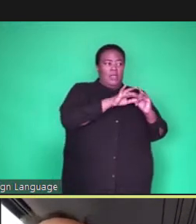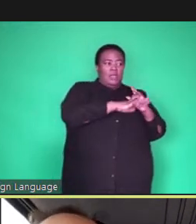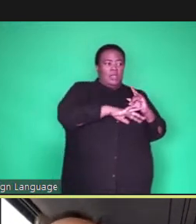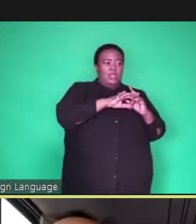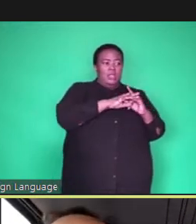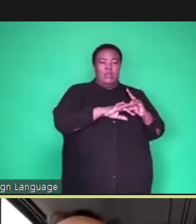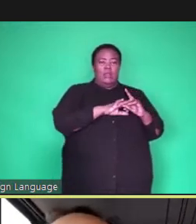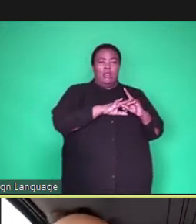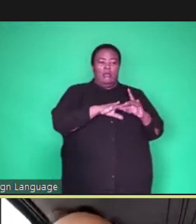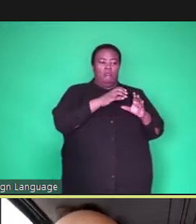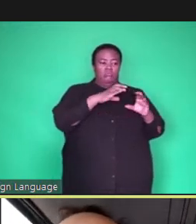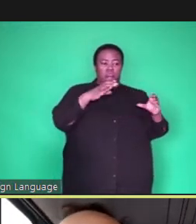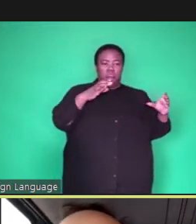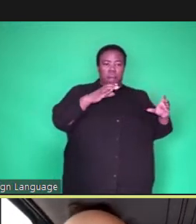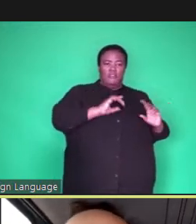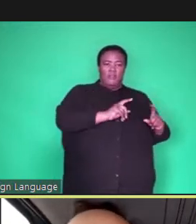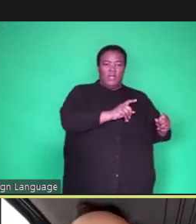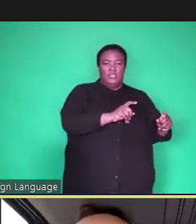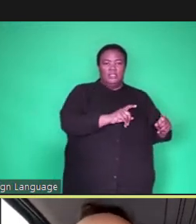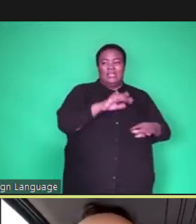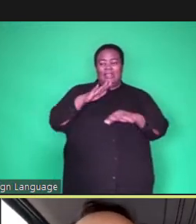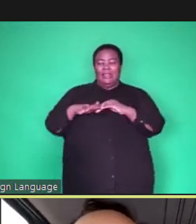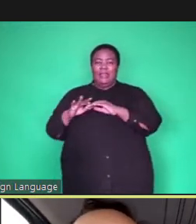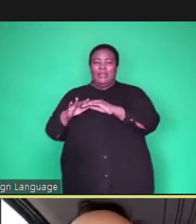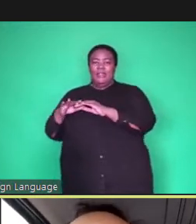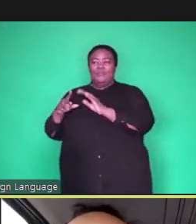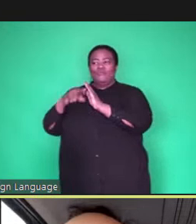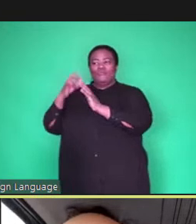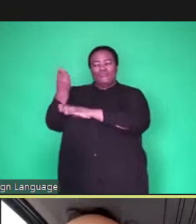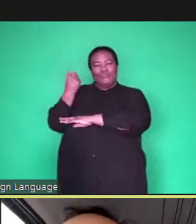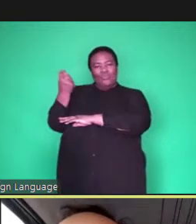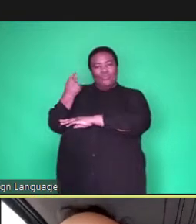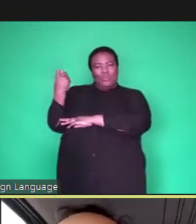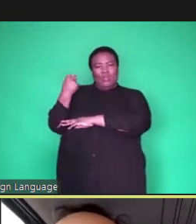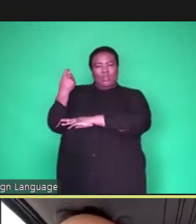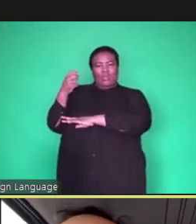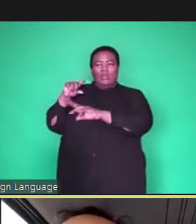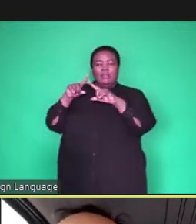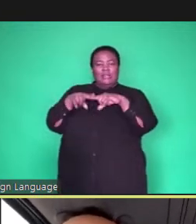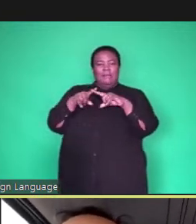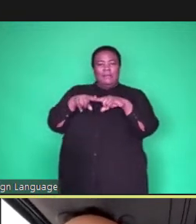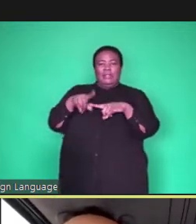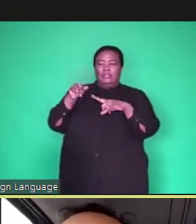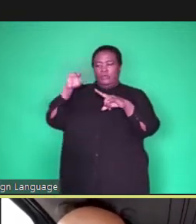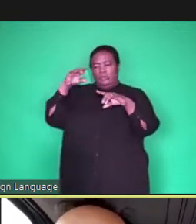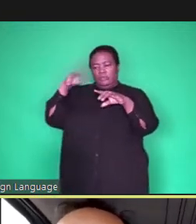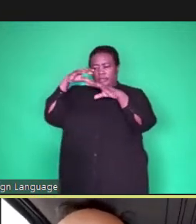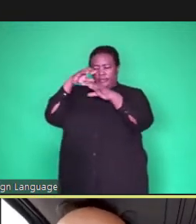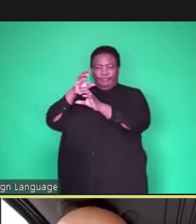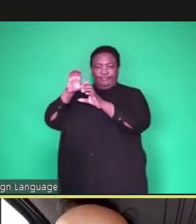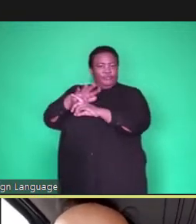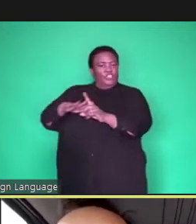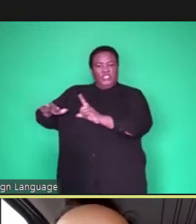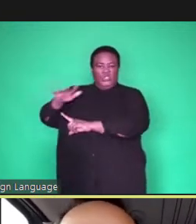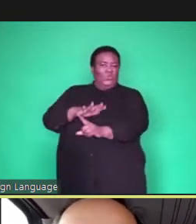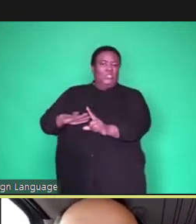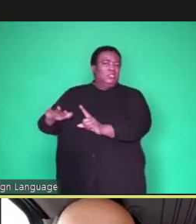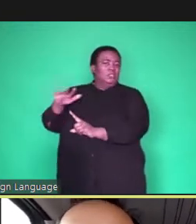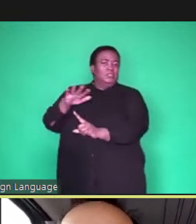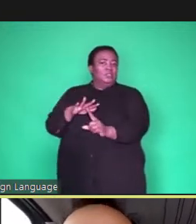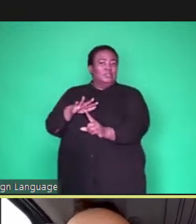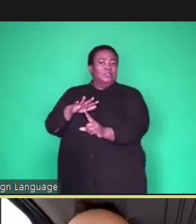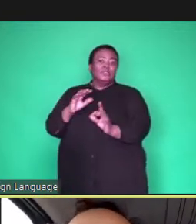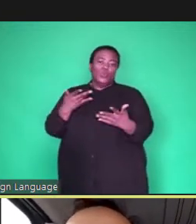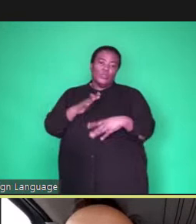or slower than rural areas, depending on the context and the